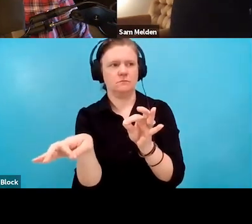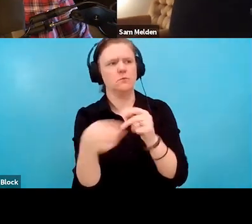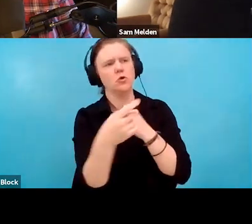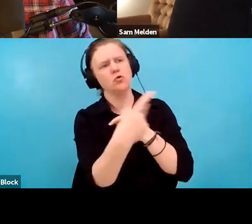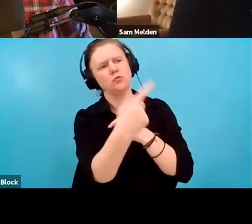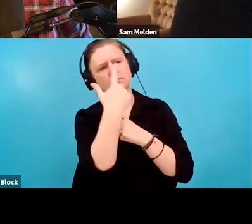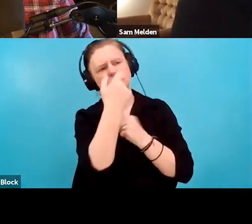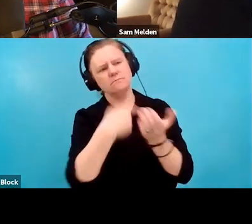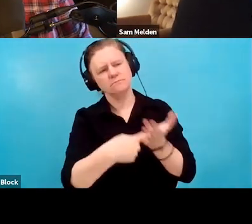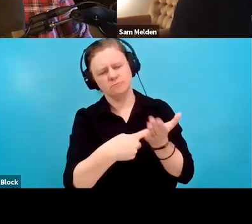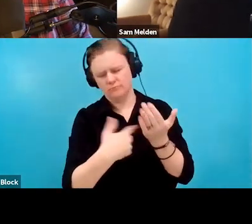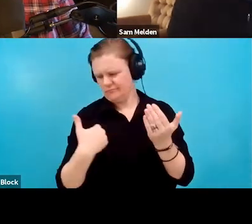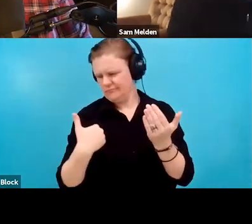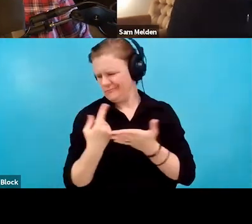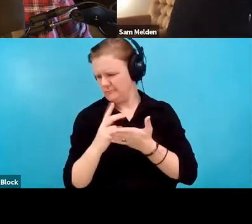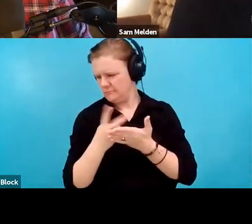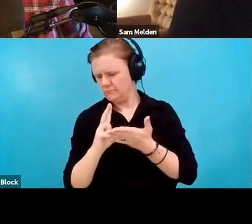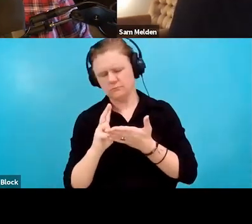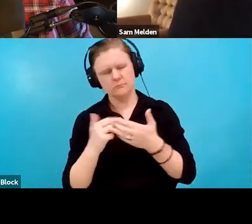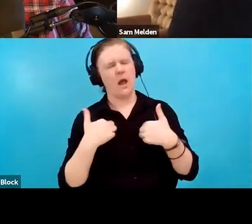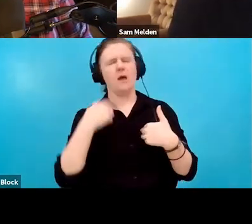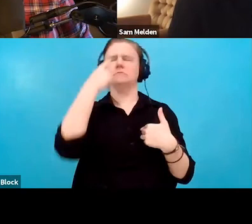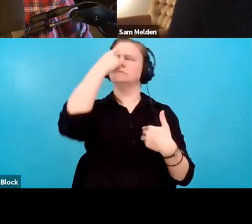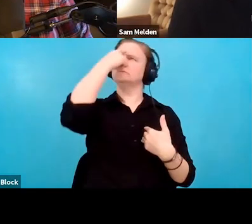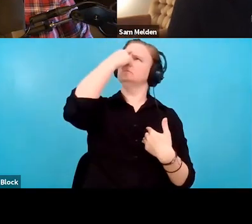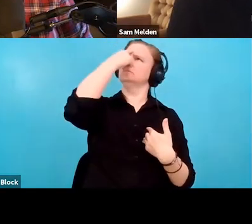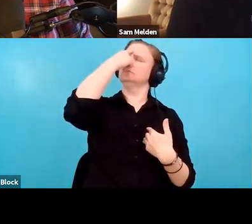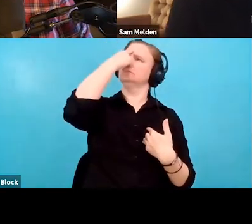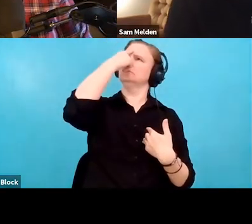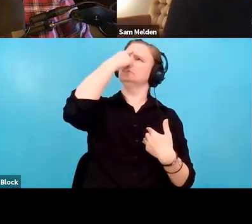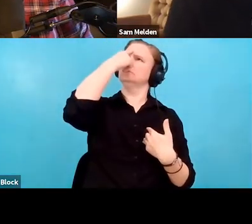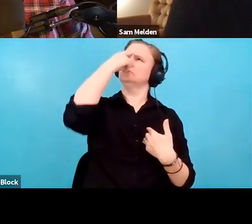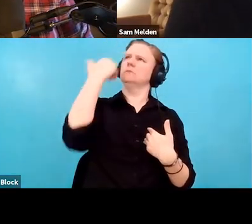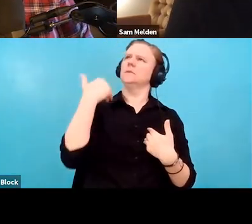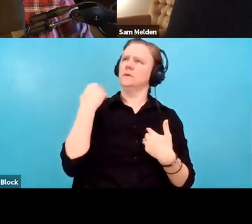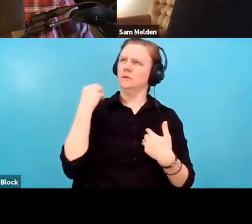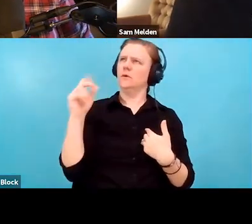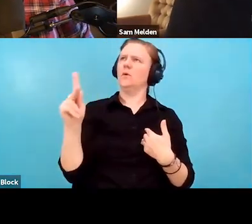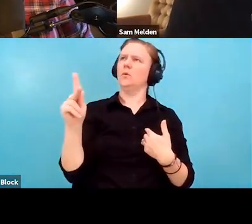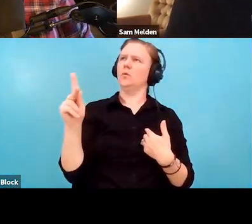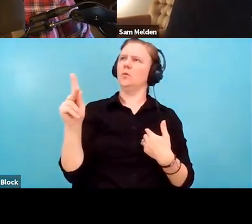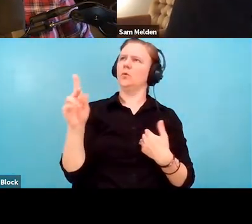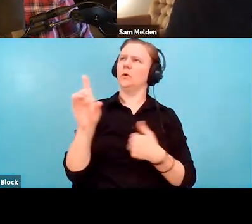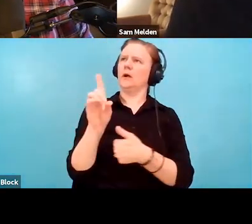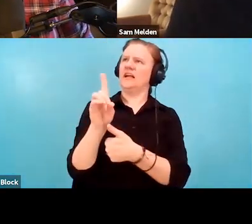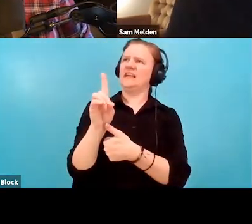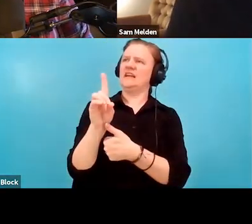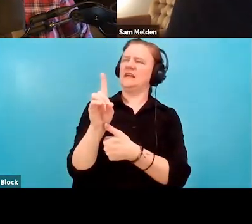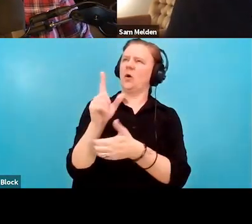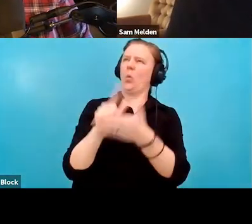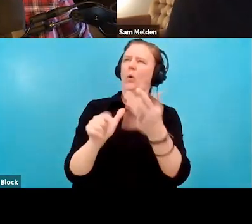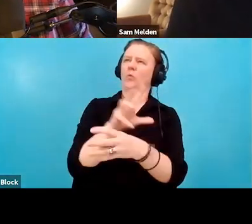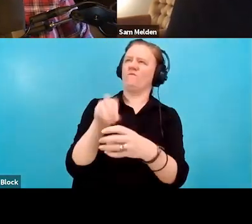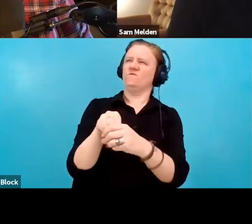interesting conversation about that made me rethink with how much detail we caption those photos. I mean, to